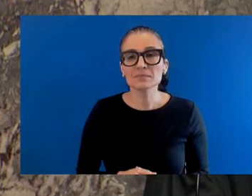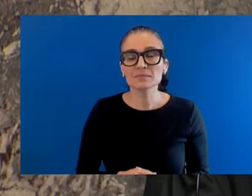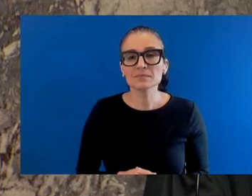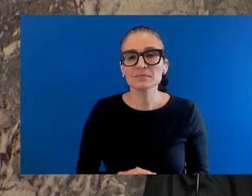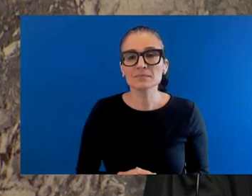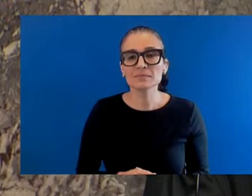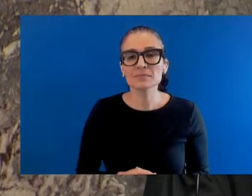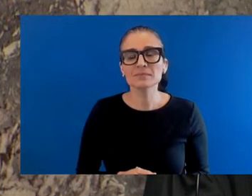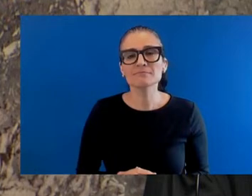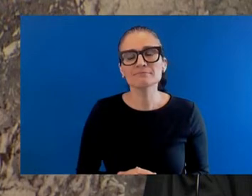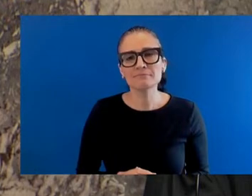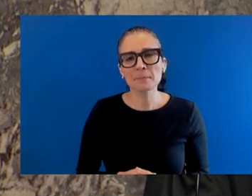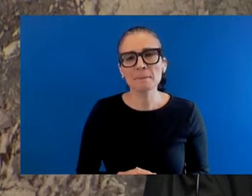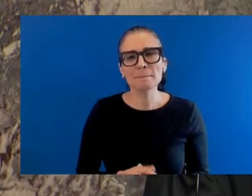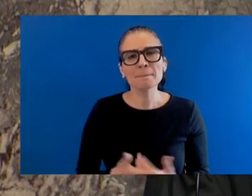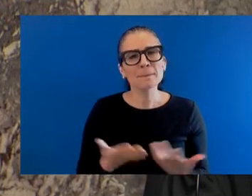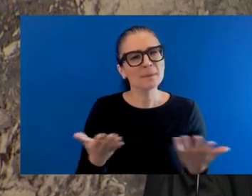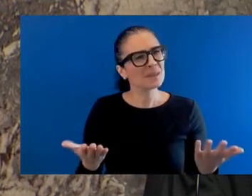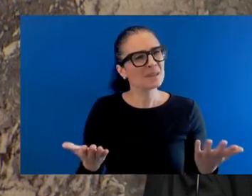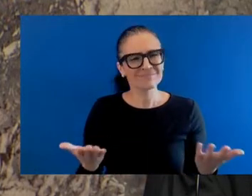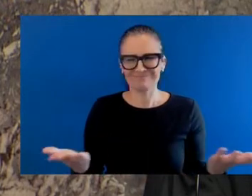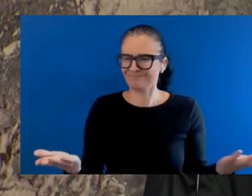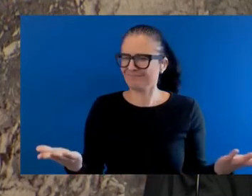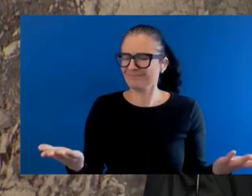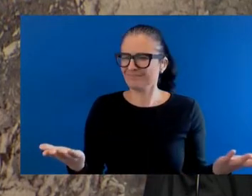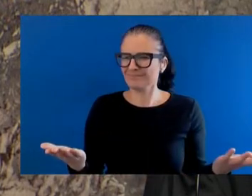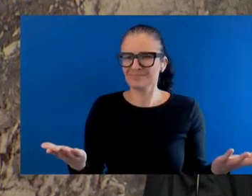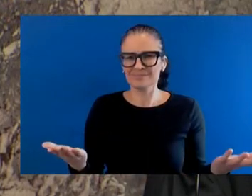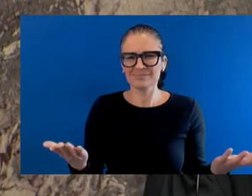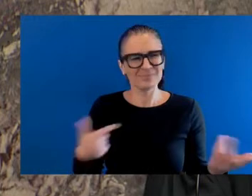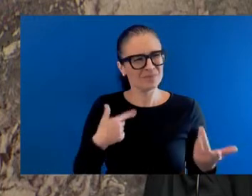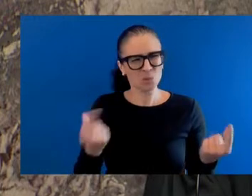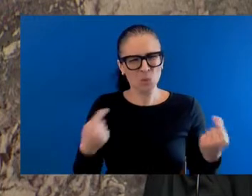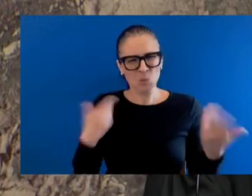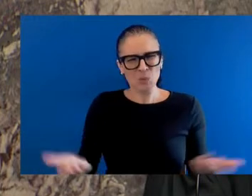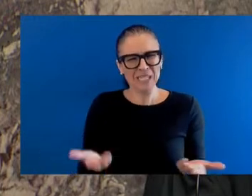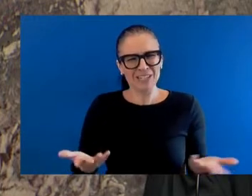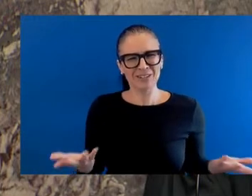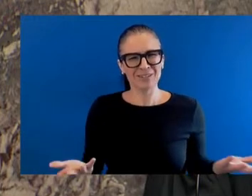What are we doing here if we're not actually doing what the people elect us to do?